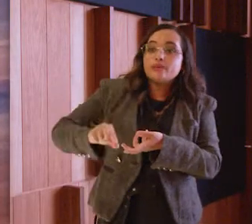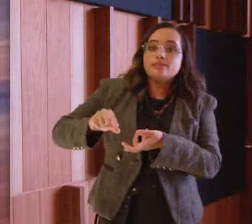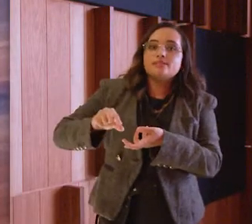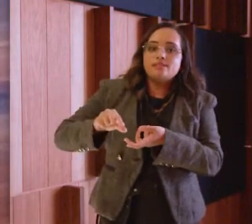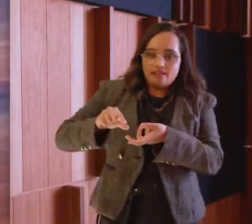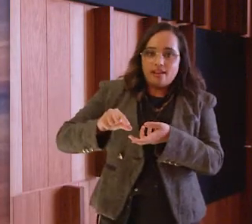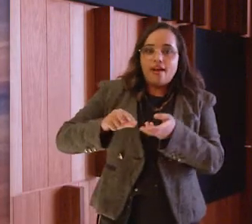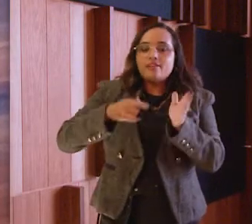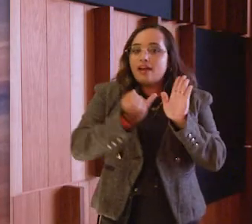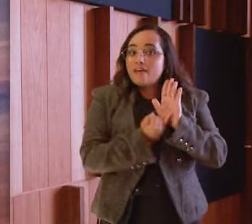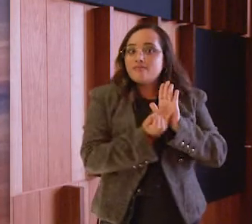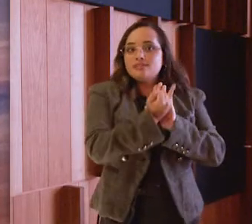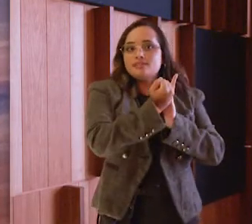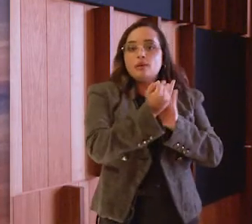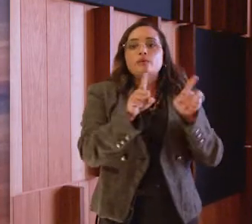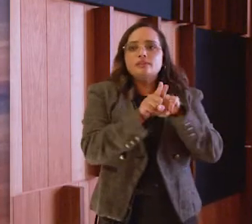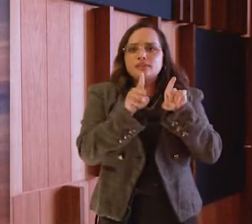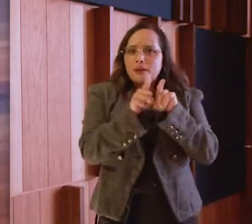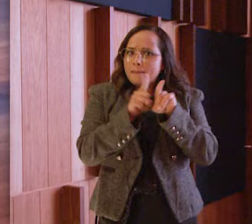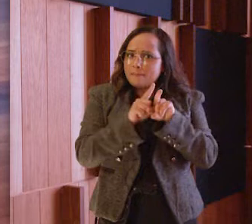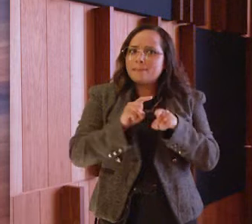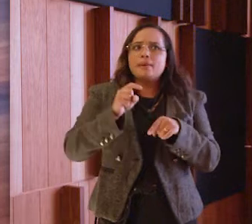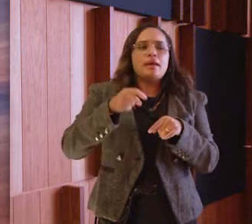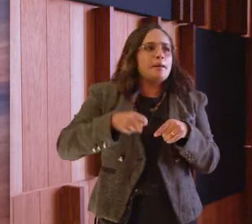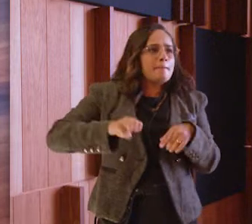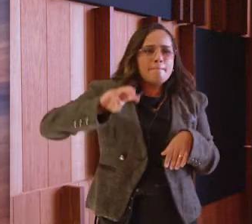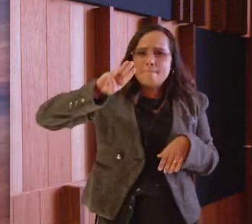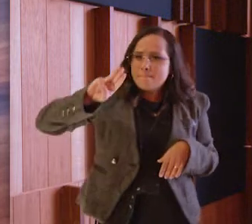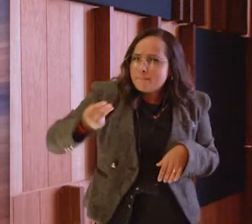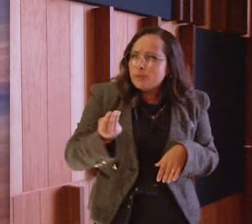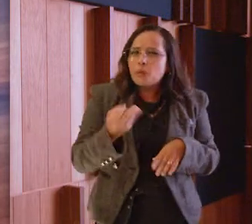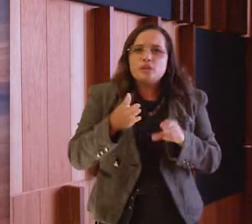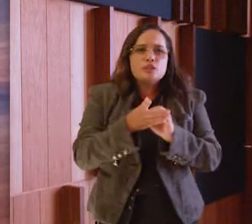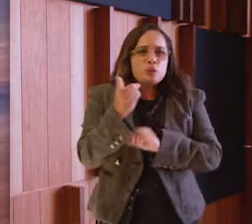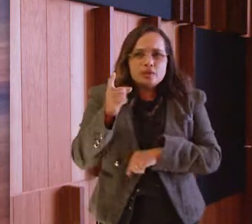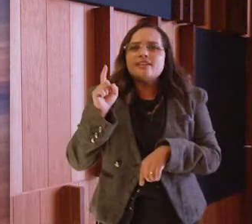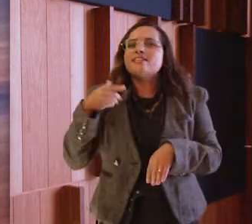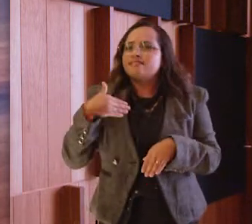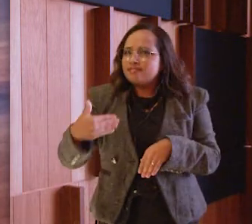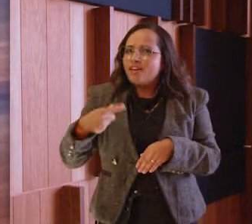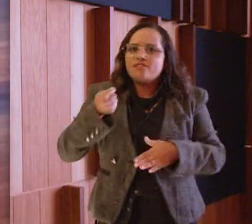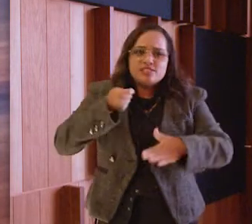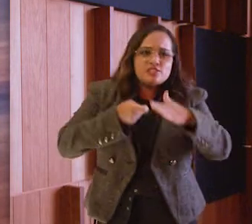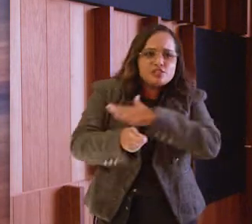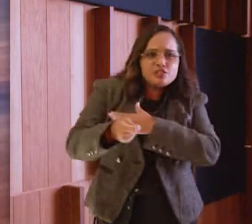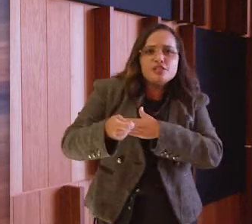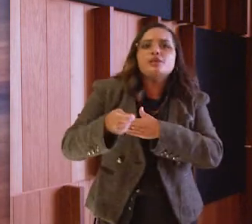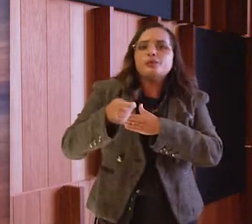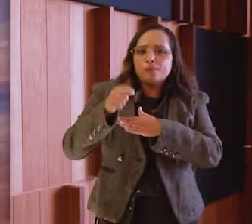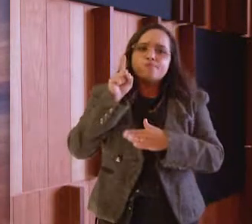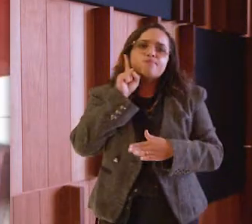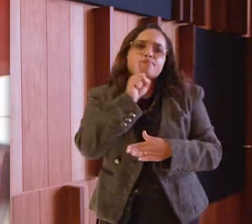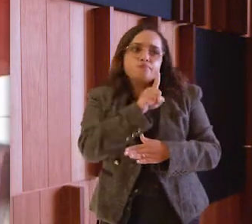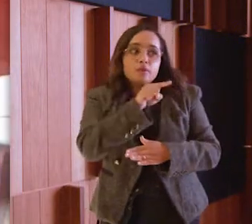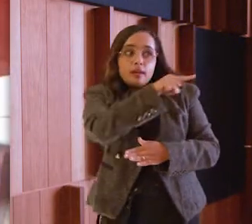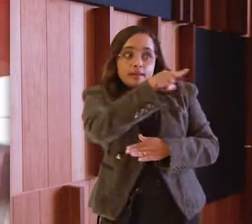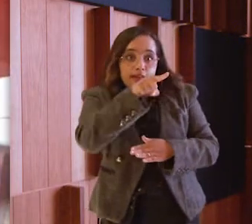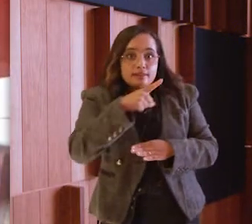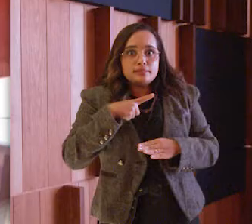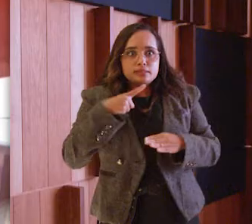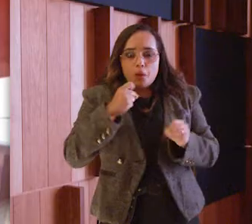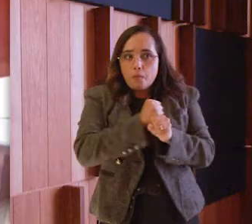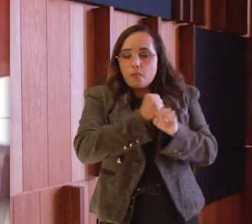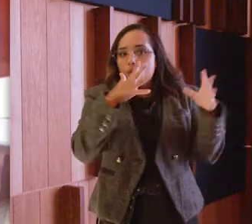billions of dollars of investments going to the United States. The United States is going through a manufacturing boom that I have not seen in many, many